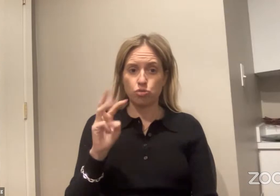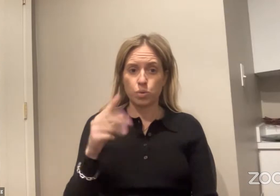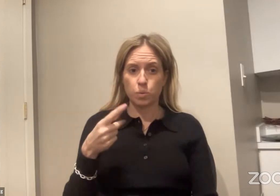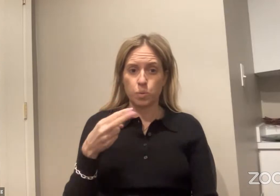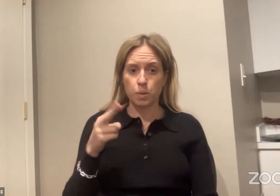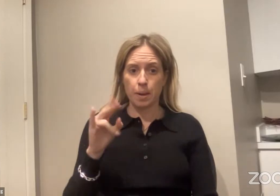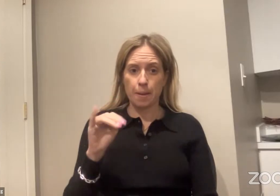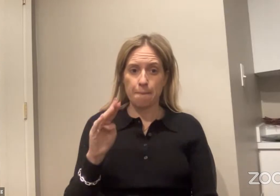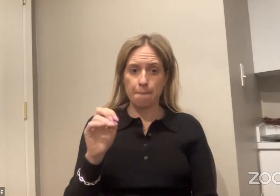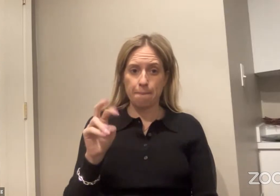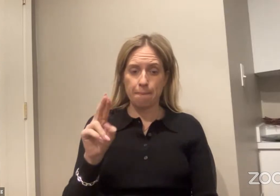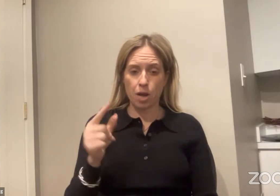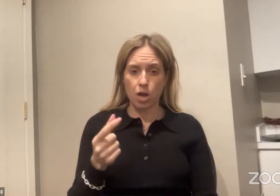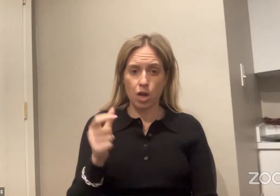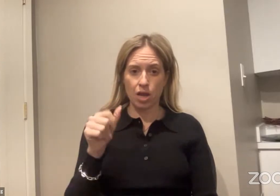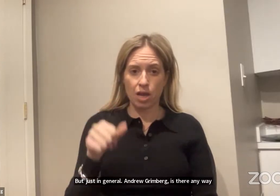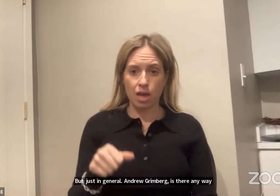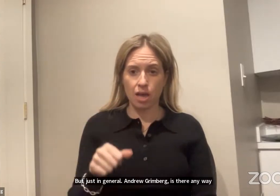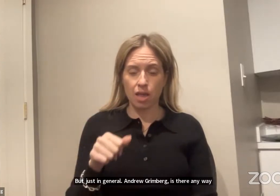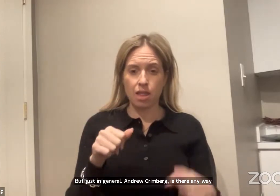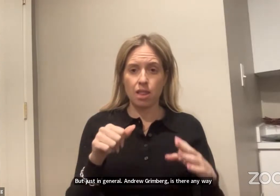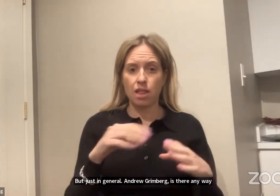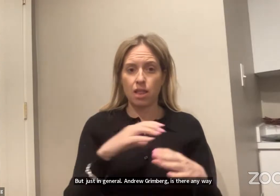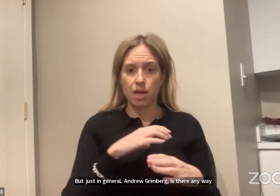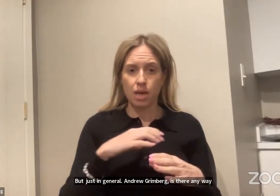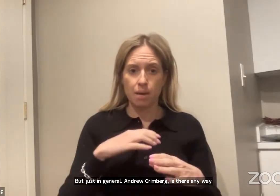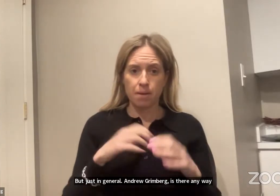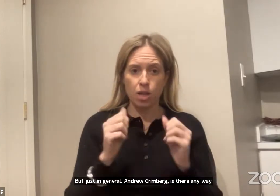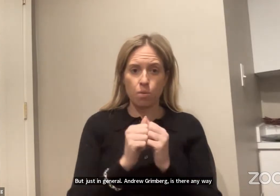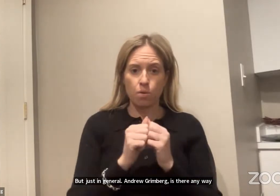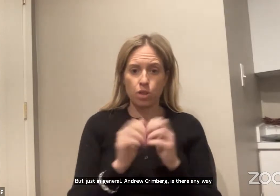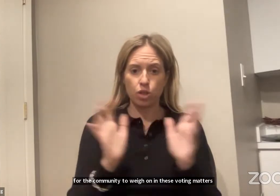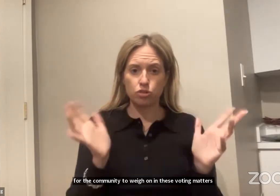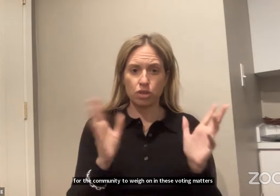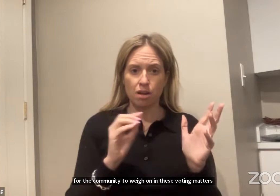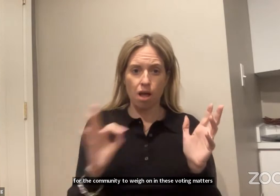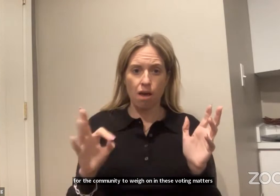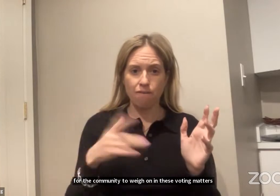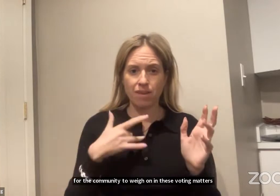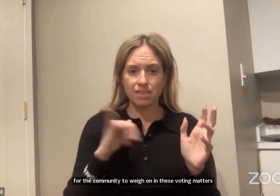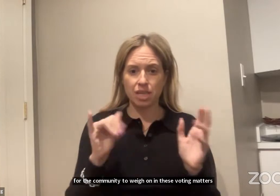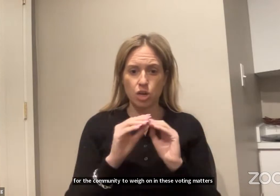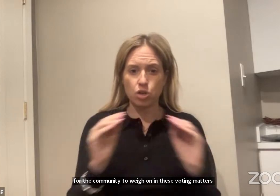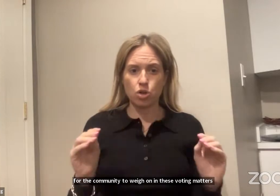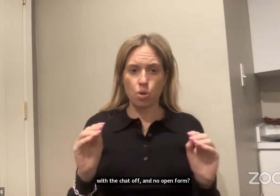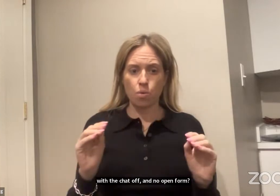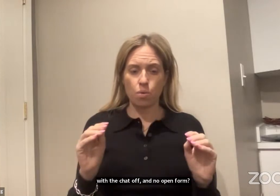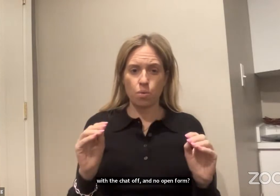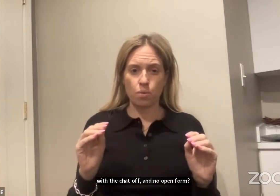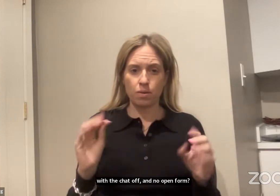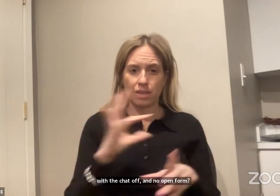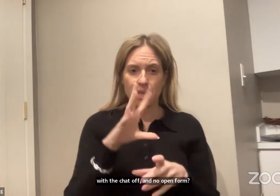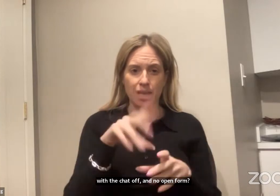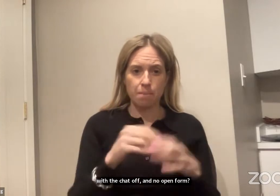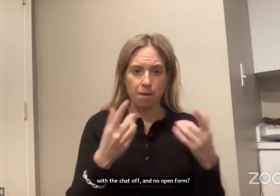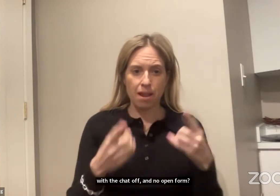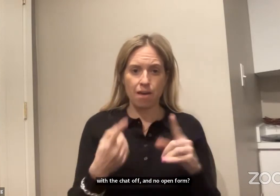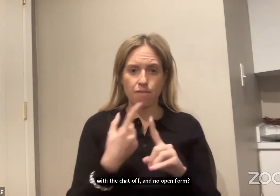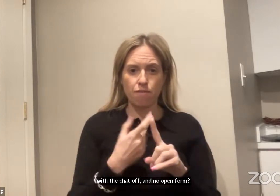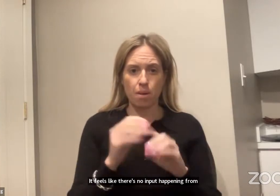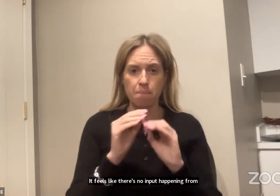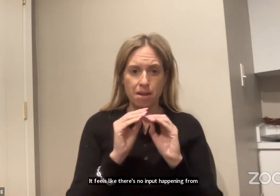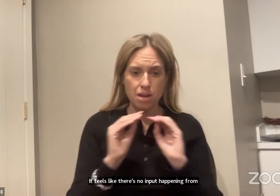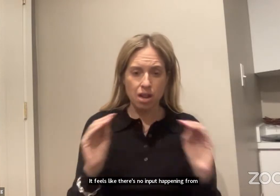the community to weigh in these voting matters with the chat off and no open forum? It feels like there's no input happening from non-commissioners. Sir, we have